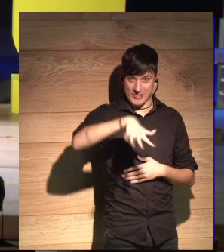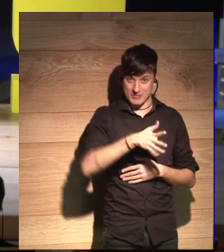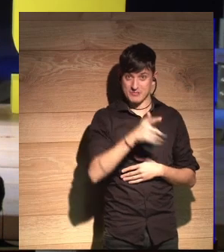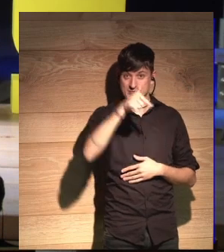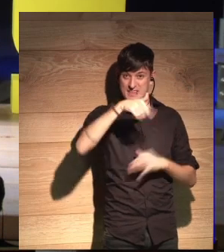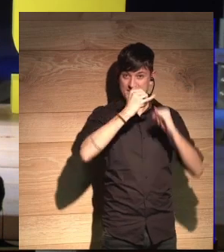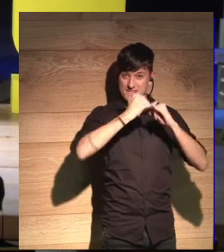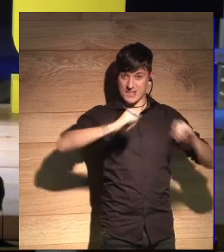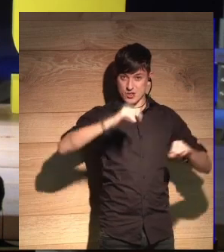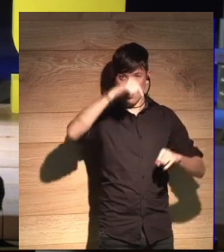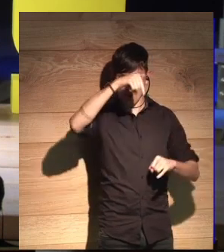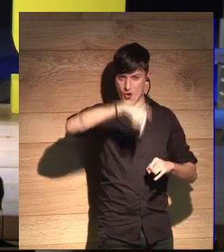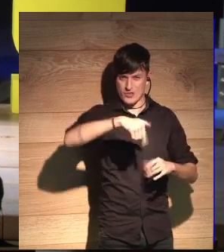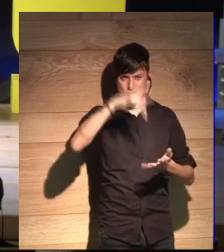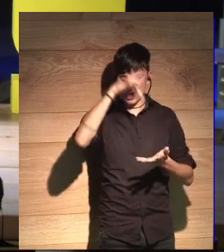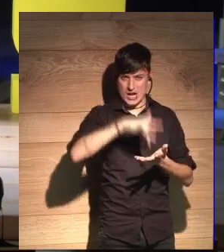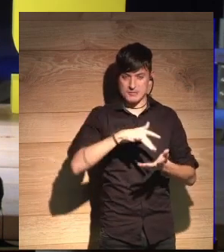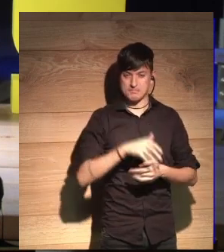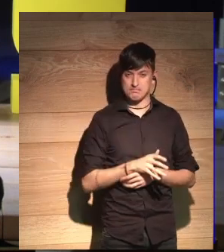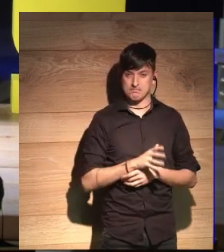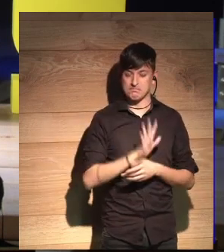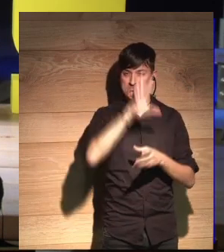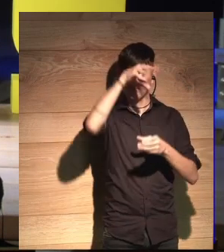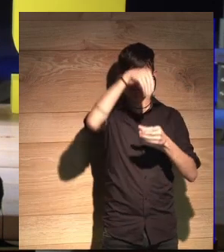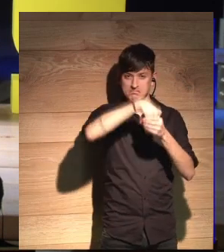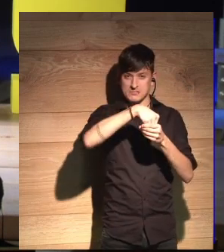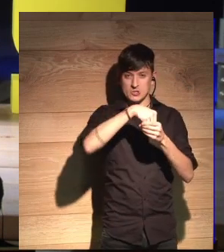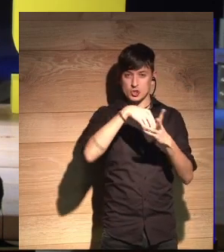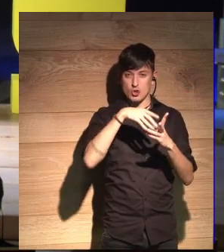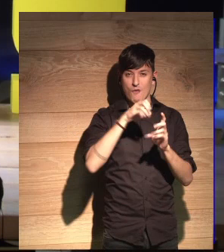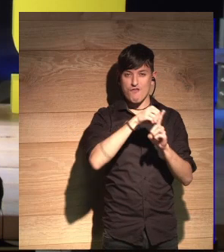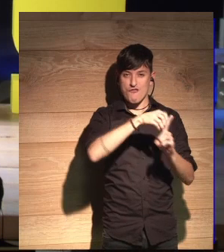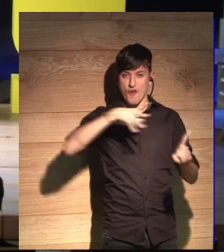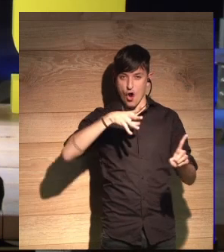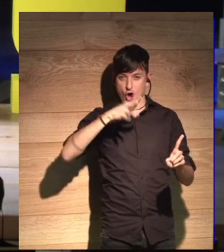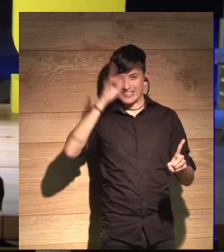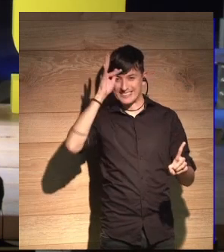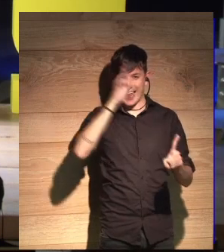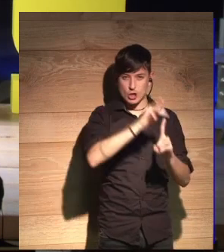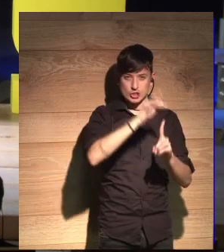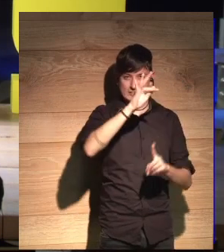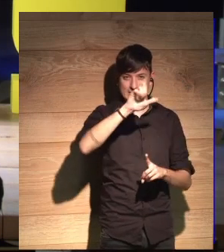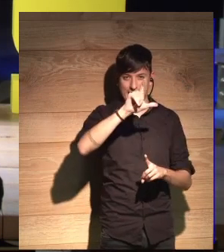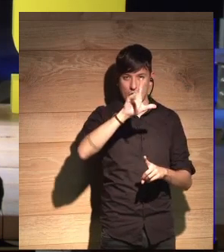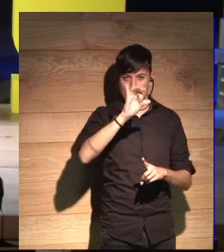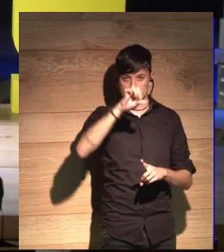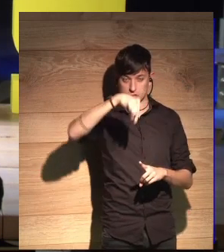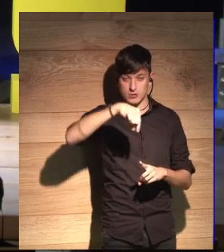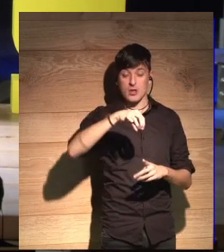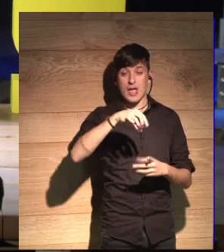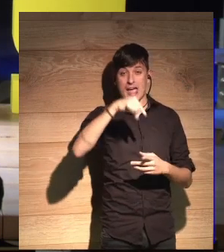to this Fundación Telefónica space and to this event, which is